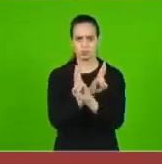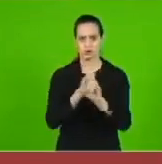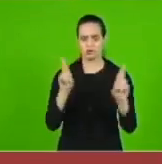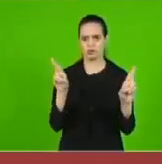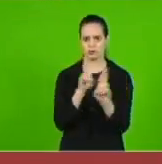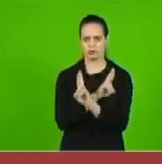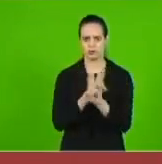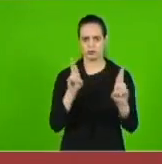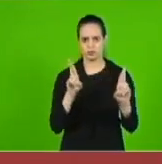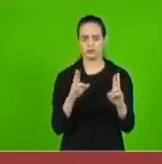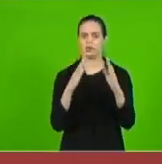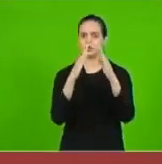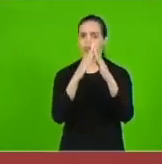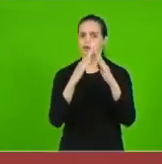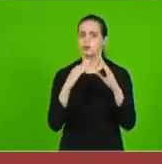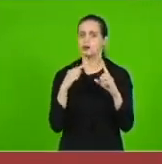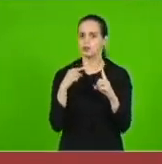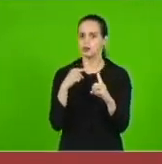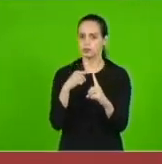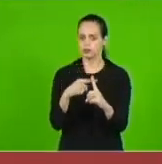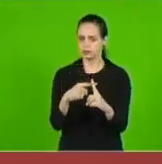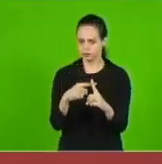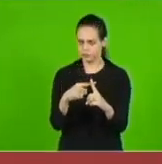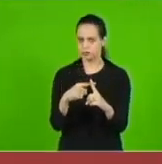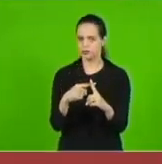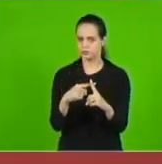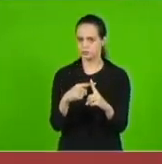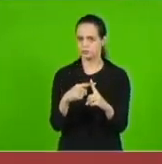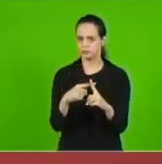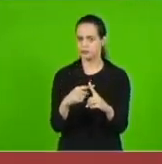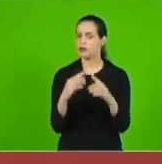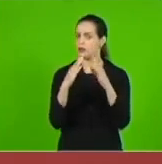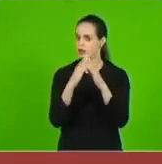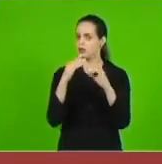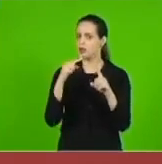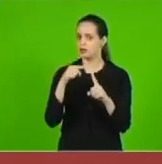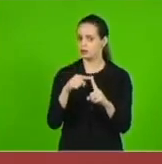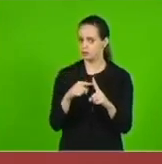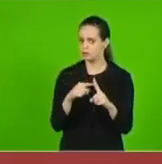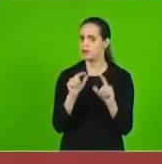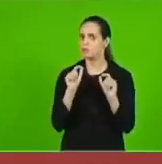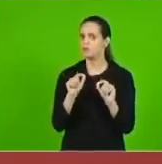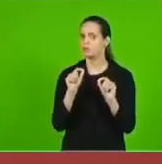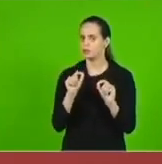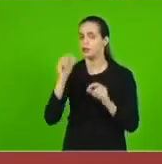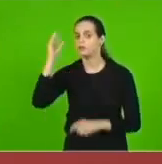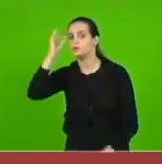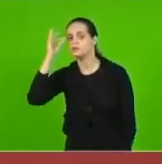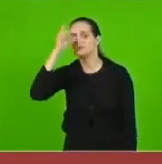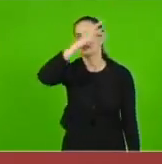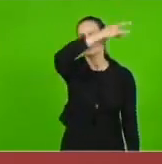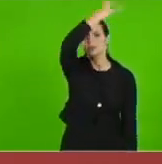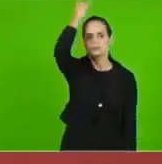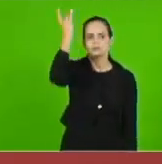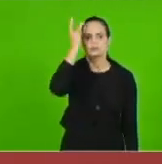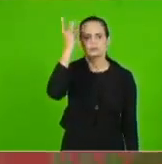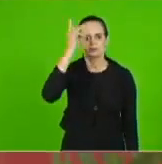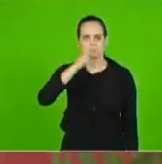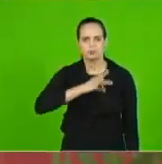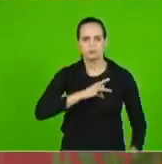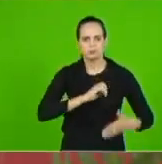with the church, which is the baptism of the Holy